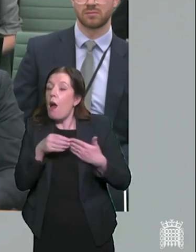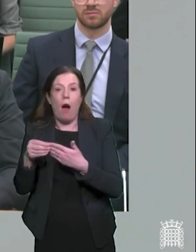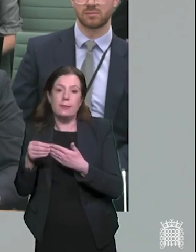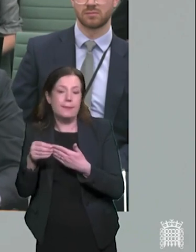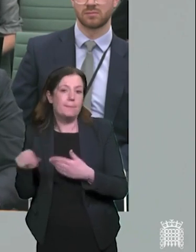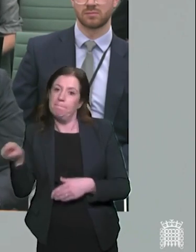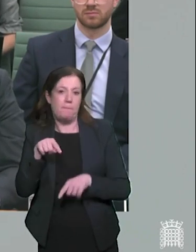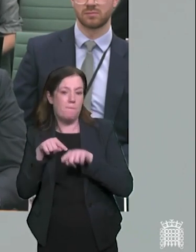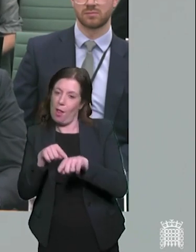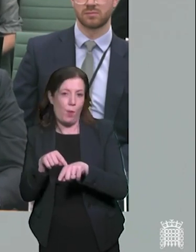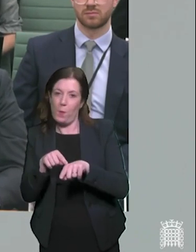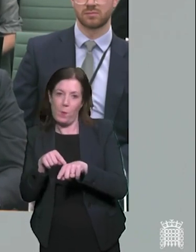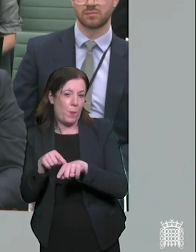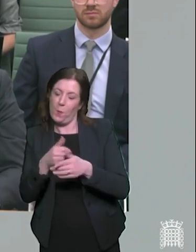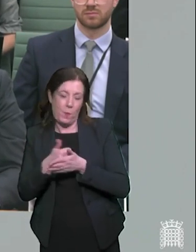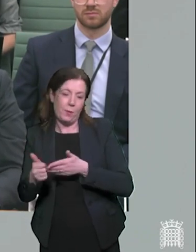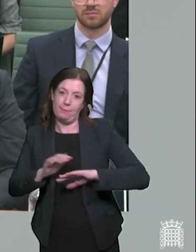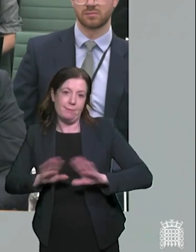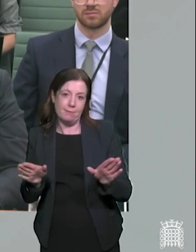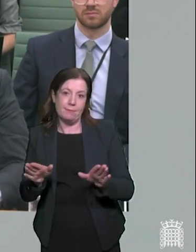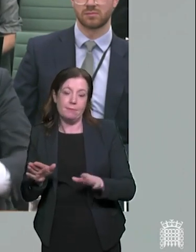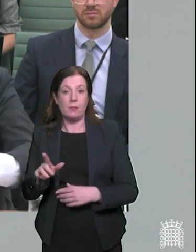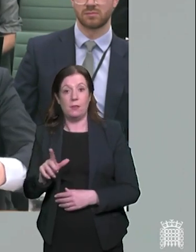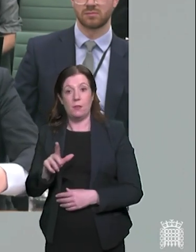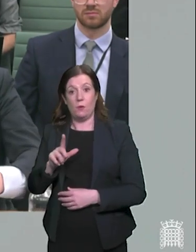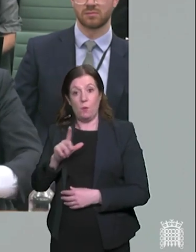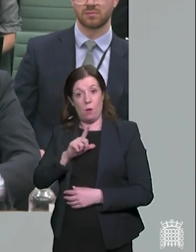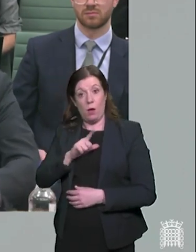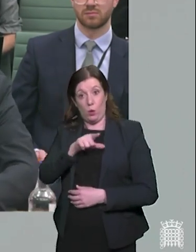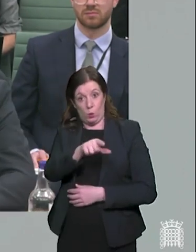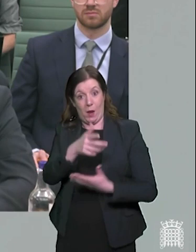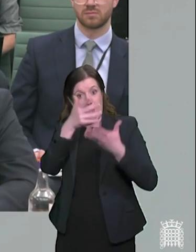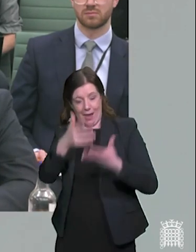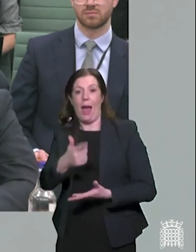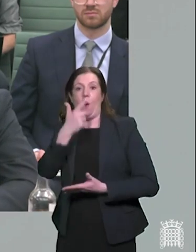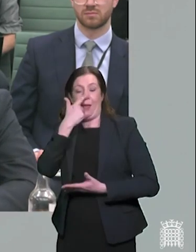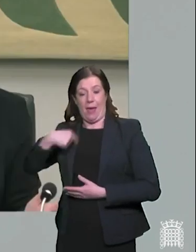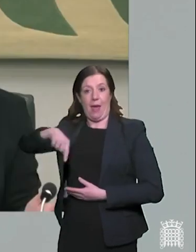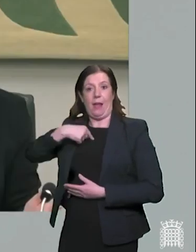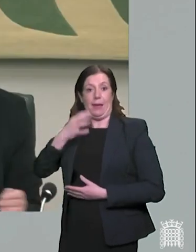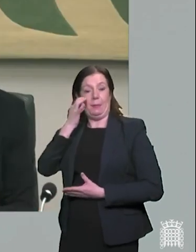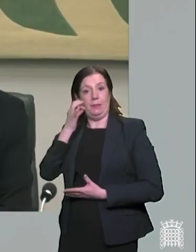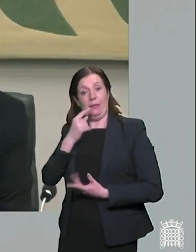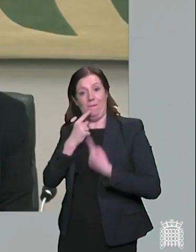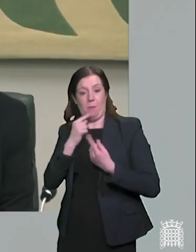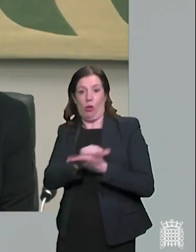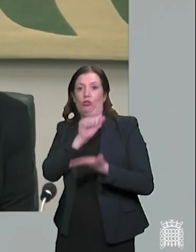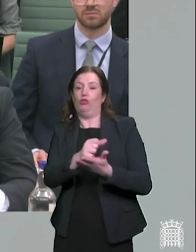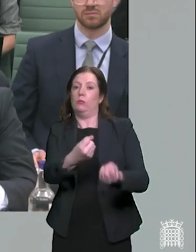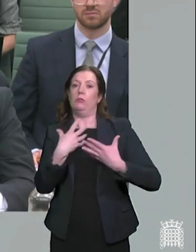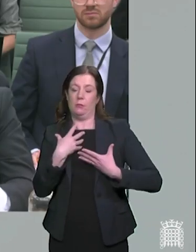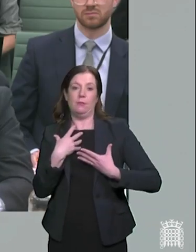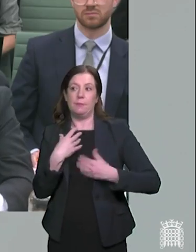was not followed at all times, just so we're clear, because you can correct the record to this committee.